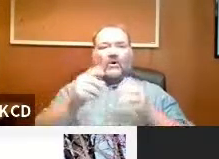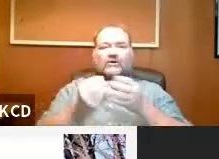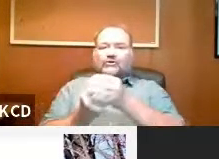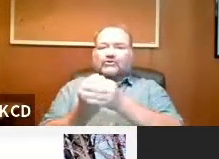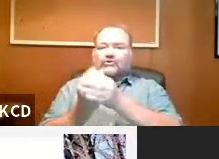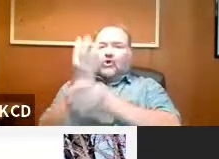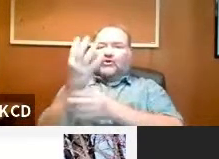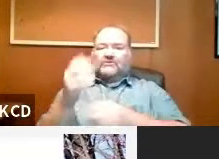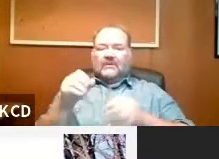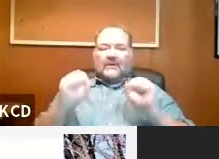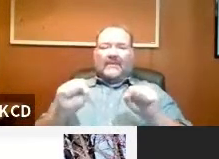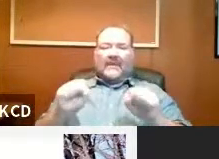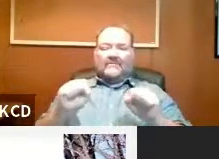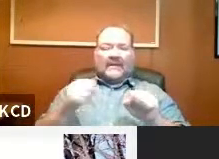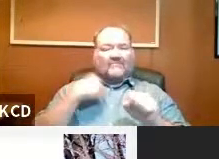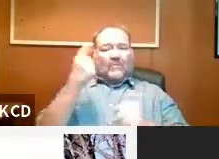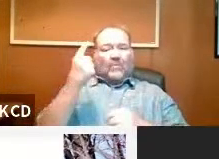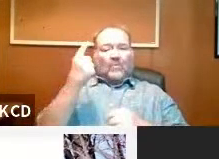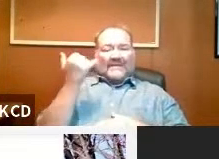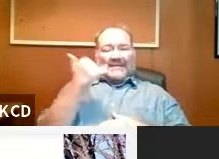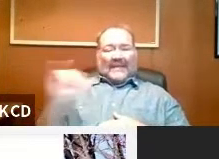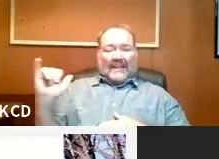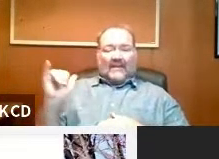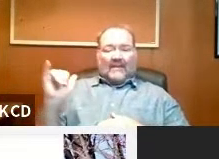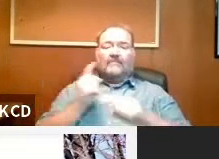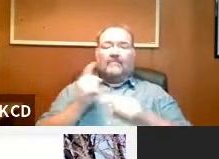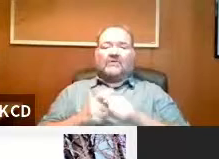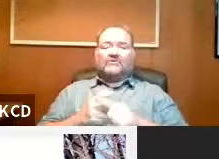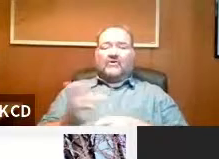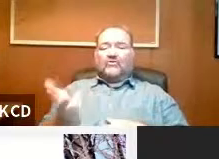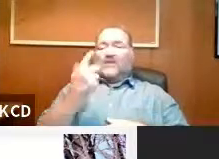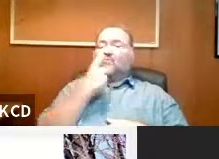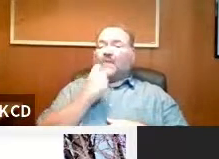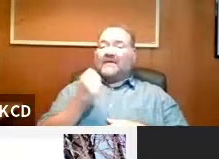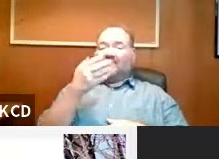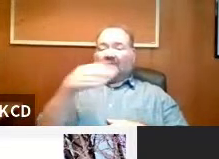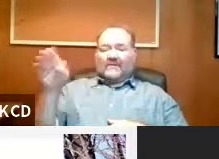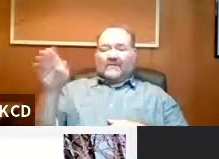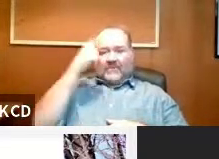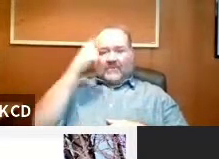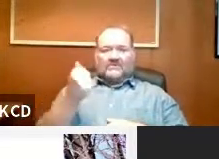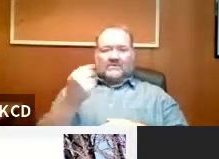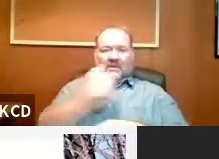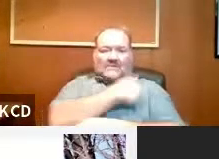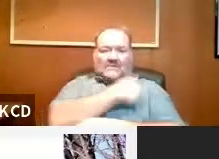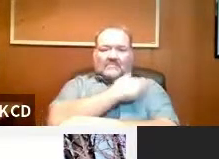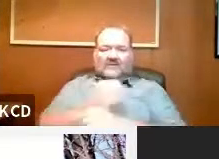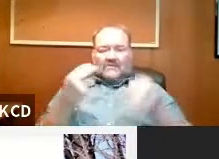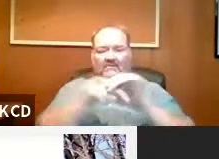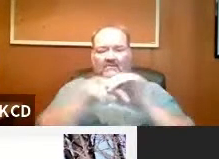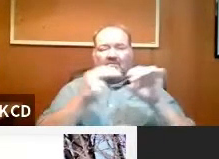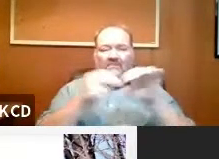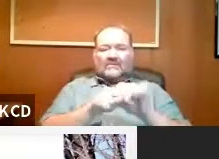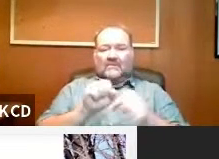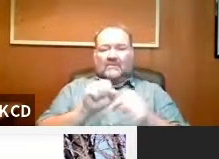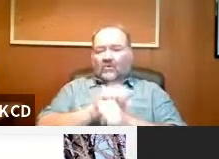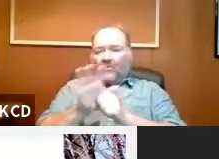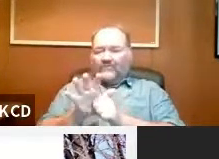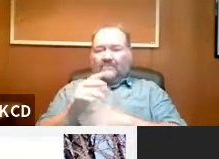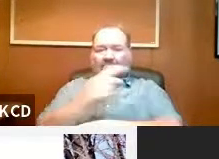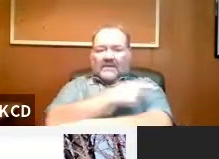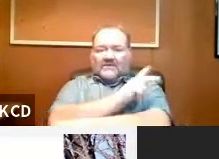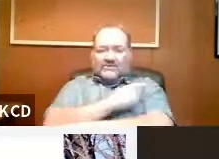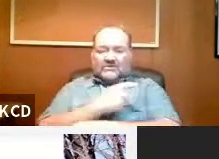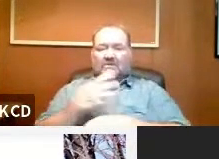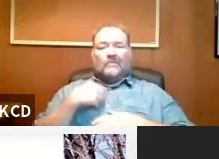frame, we saw 1 yellow flag followed by 3 consecutive red flags for hospitalized COVID patients. We did see 1 yellow flag